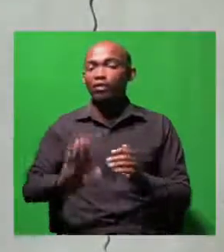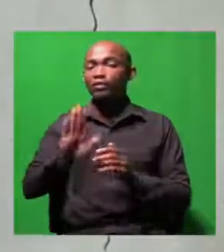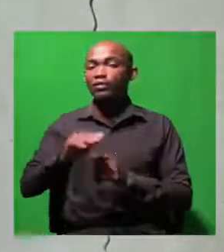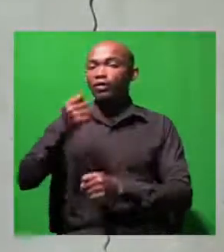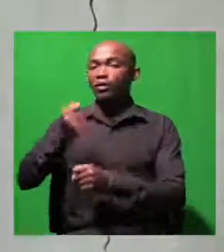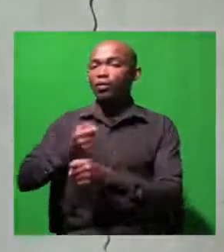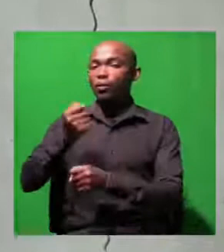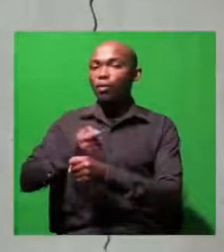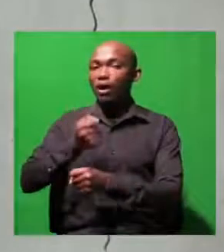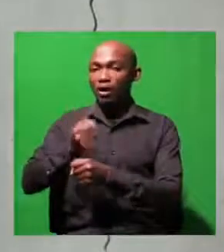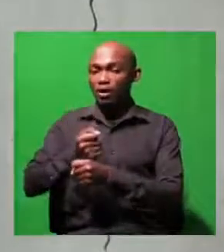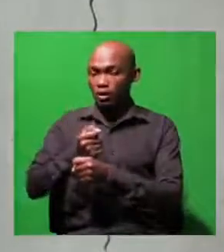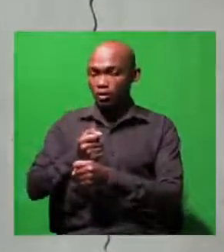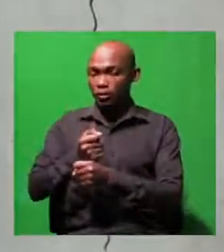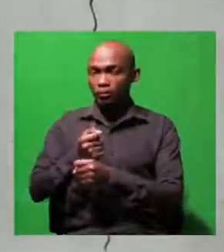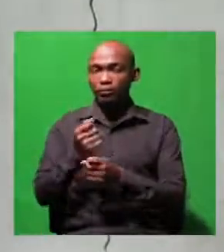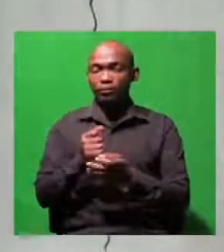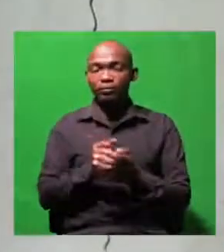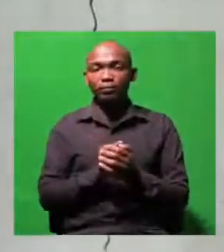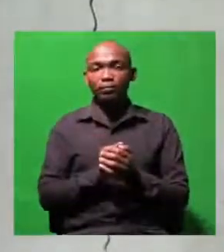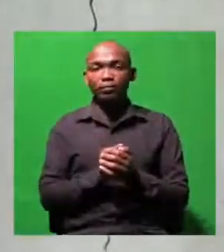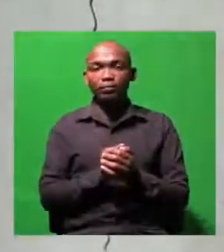the products of their work.